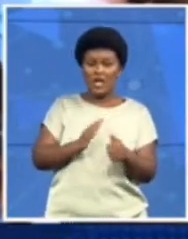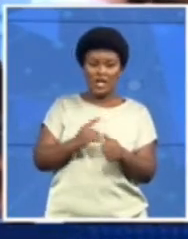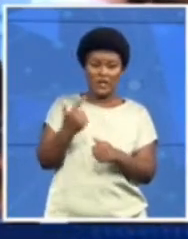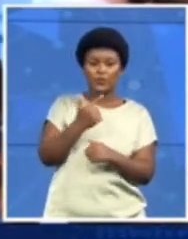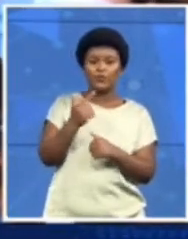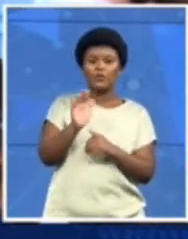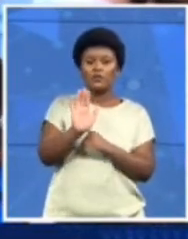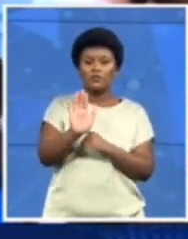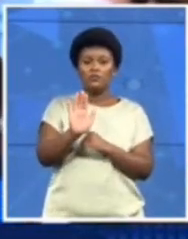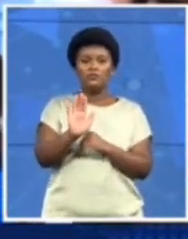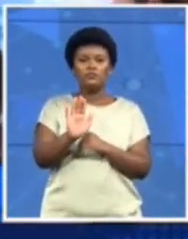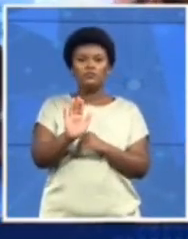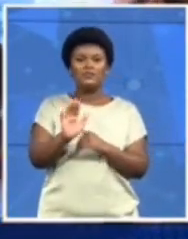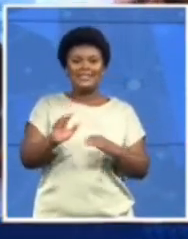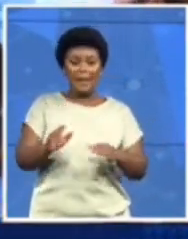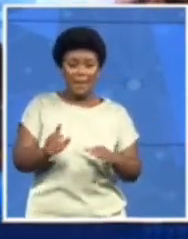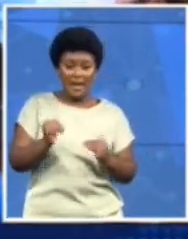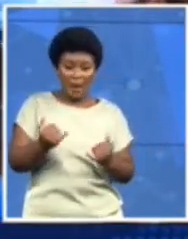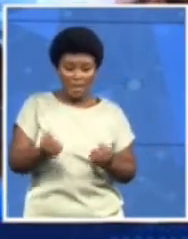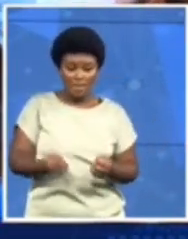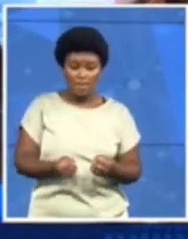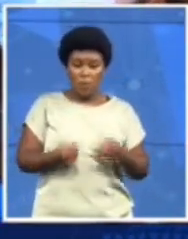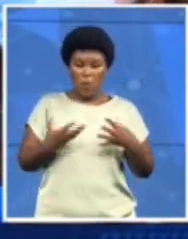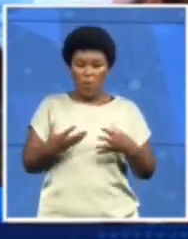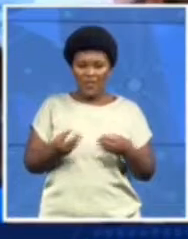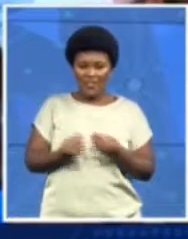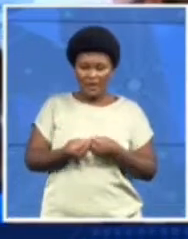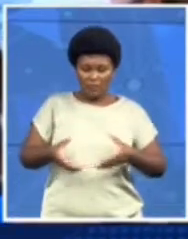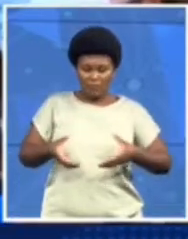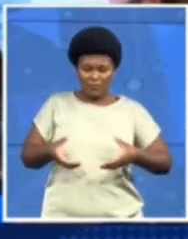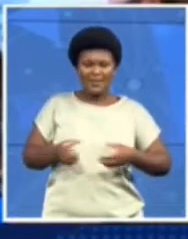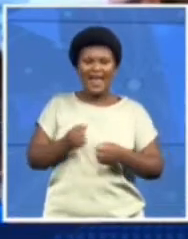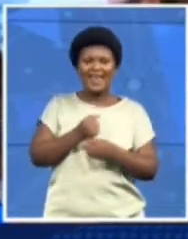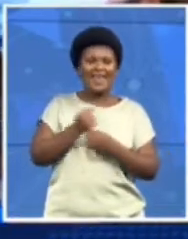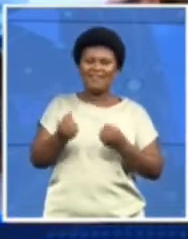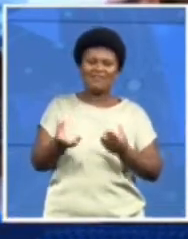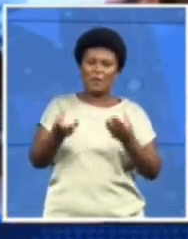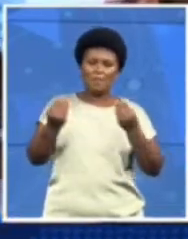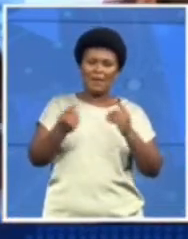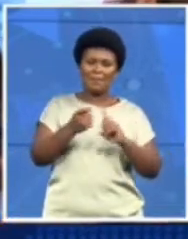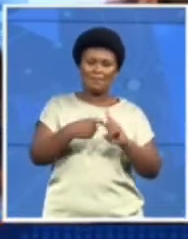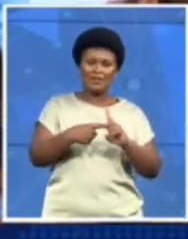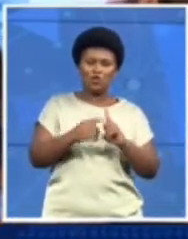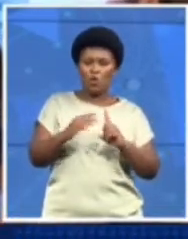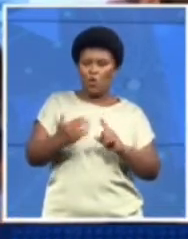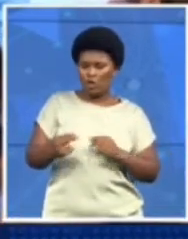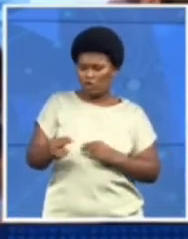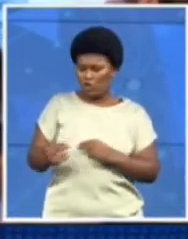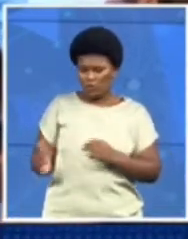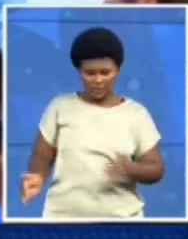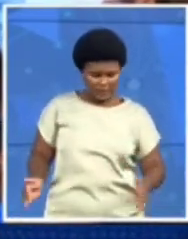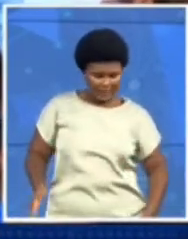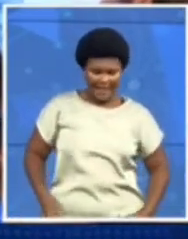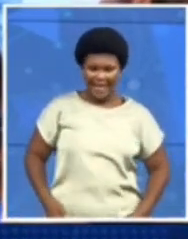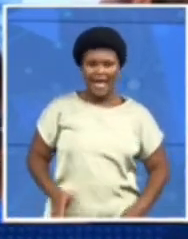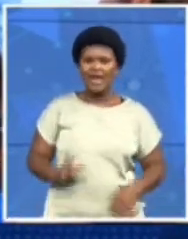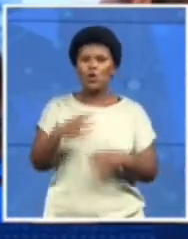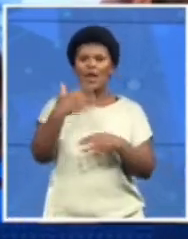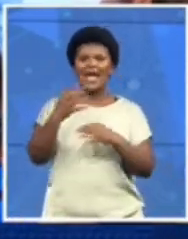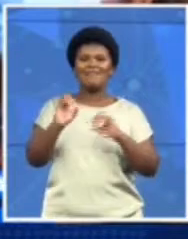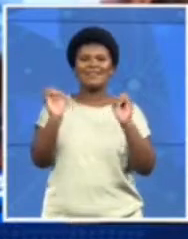ever found in his possession or near himself or within certain proximity where one would assume that he's in